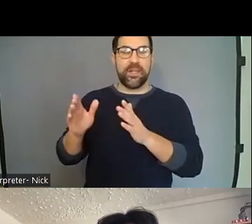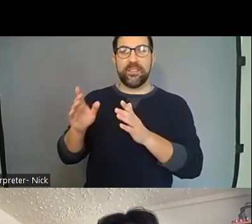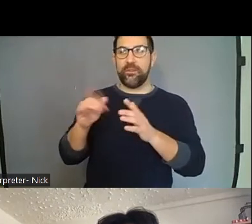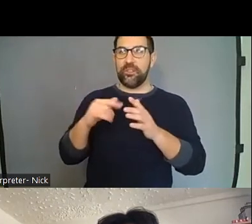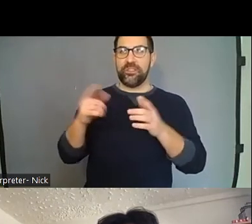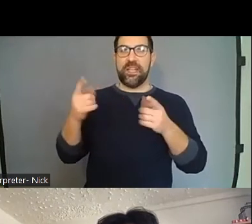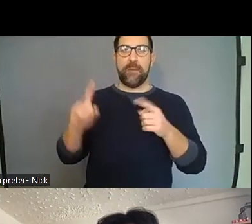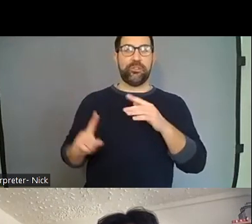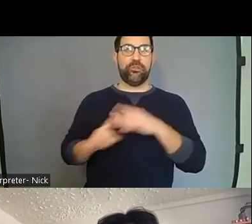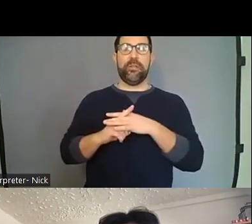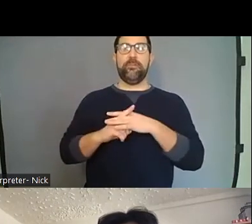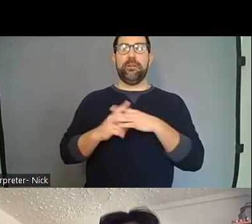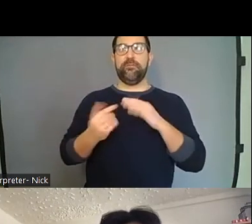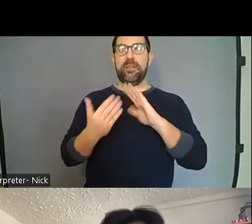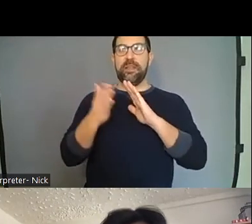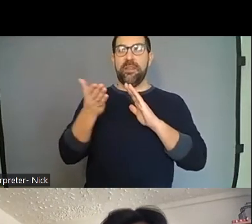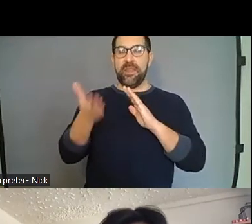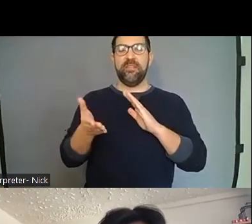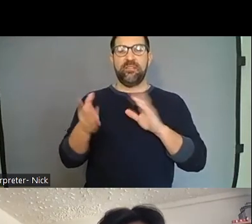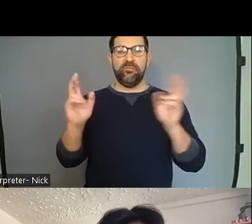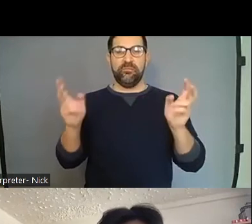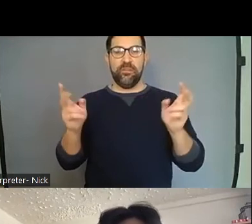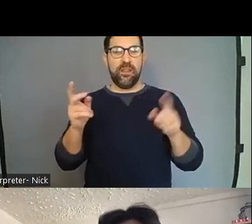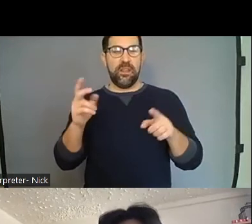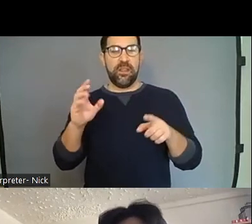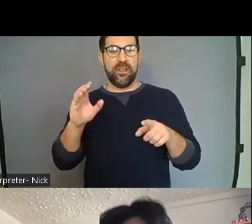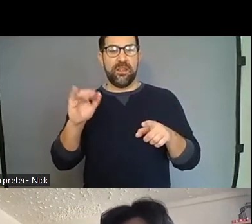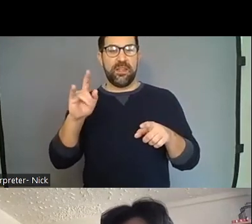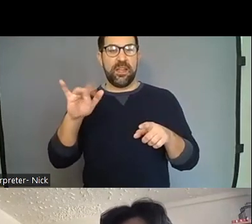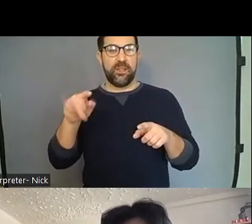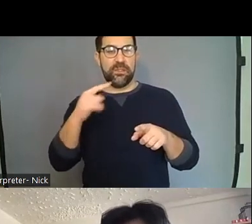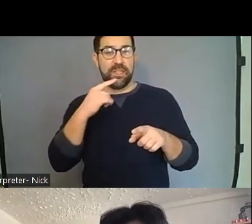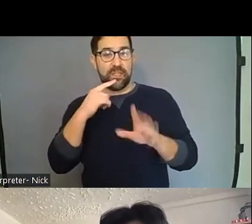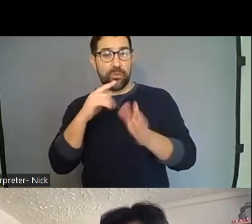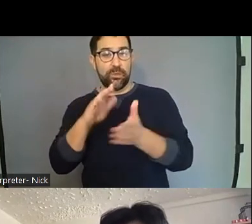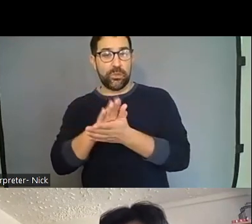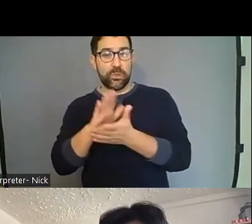And you've all talked about this a little bit. And I think Caitlin, you said this, you know, you're in a school that wasn't like